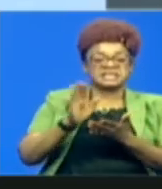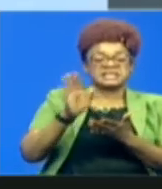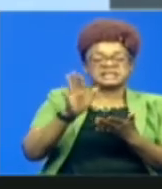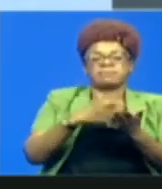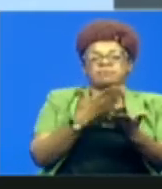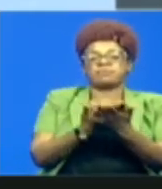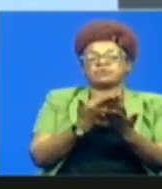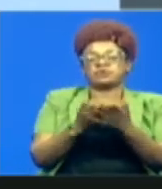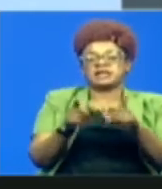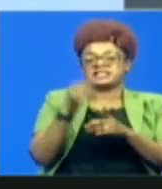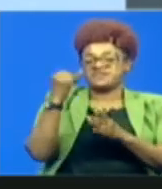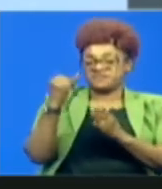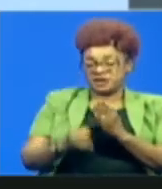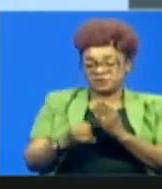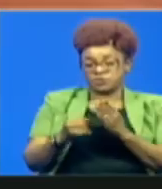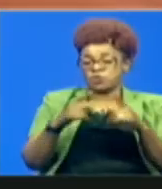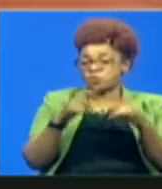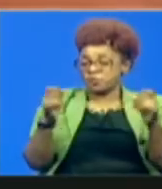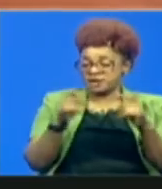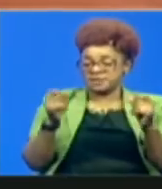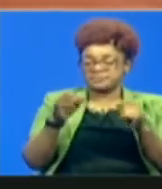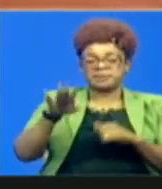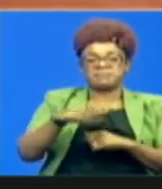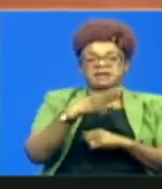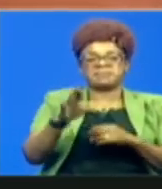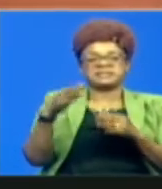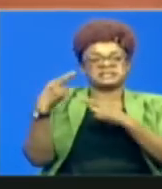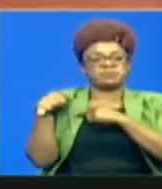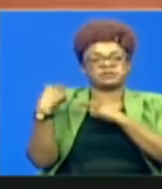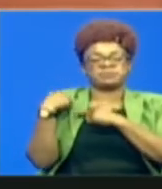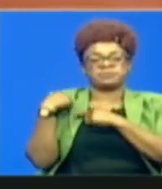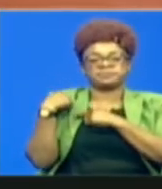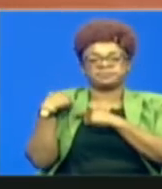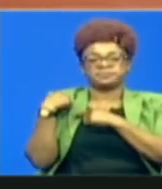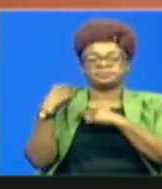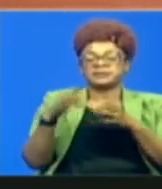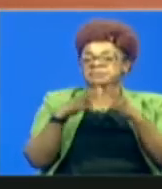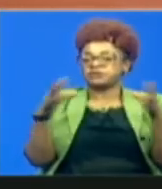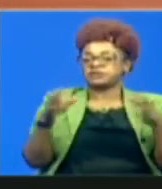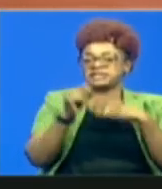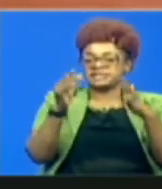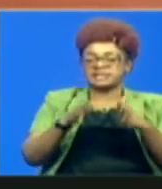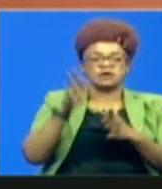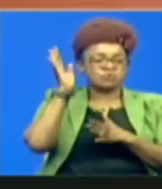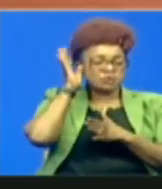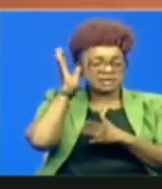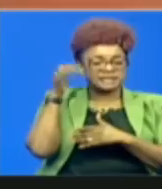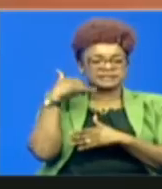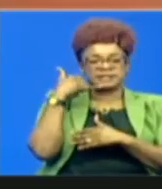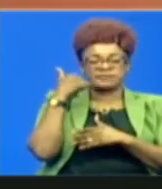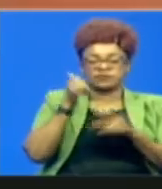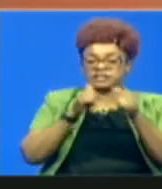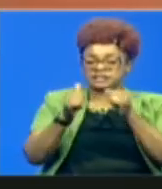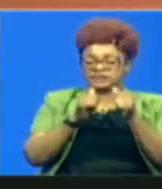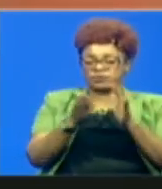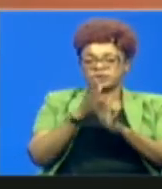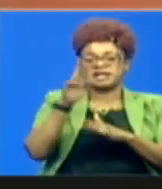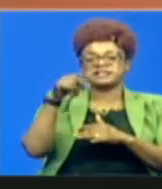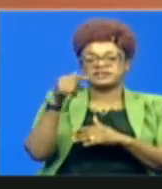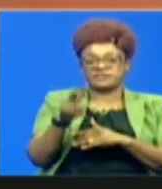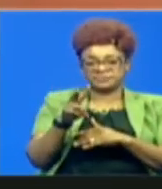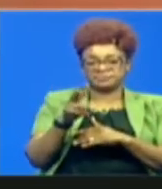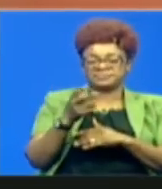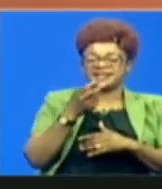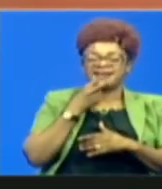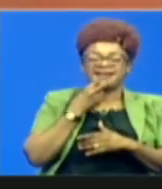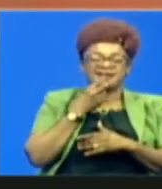the final word rests with the House. Majority Leader Aidan Duale, in a telephone interview with NTV, laughed off